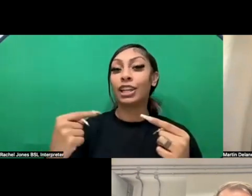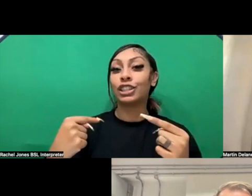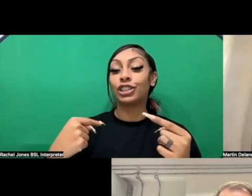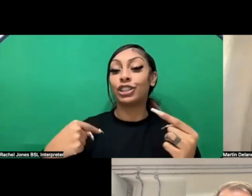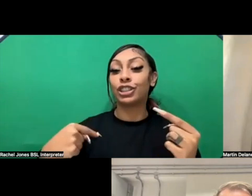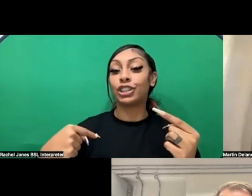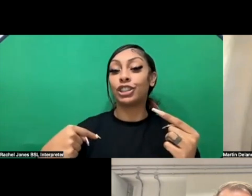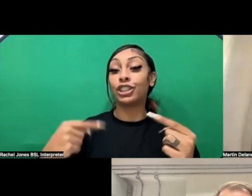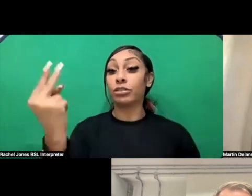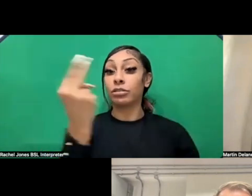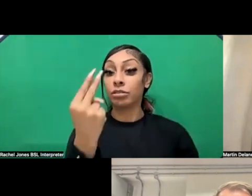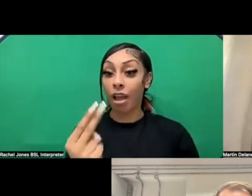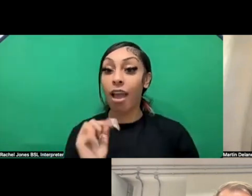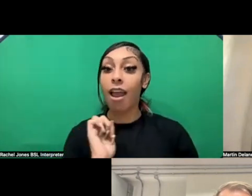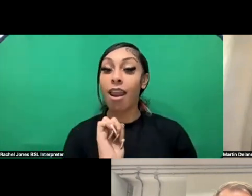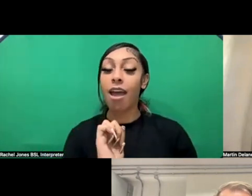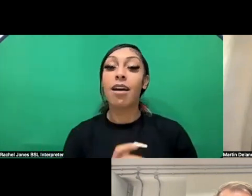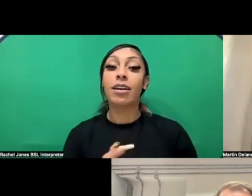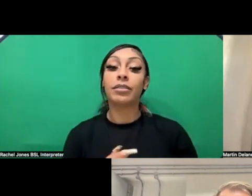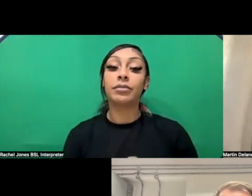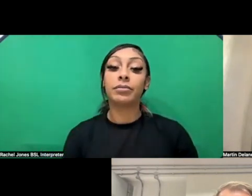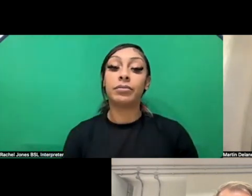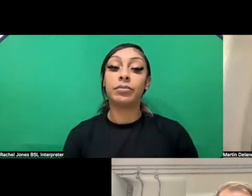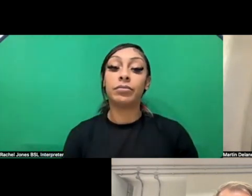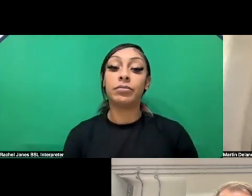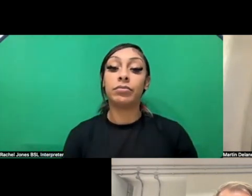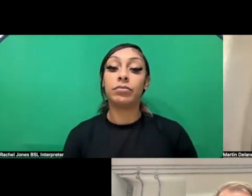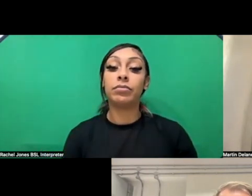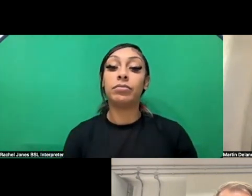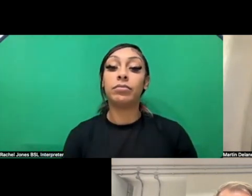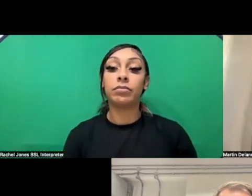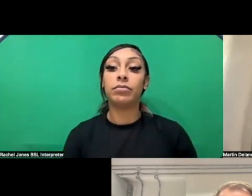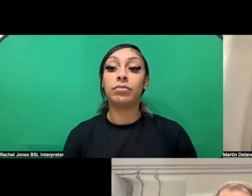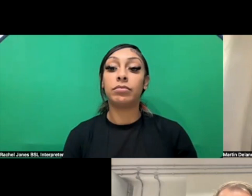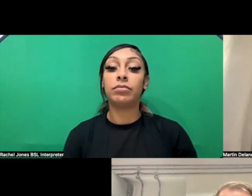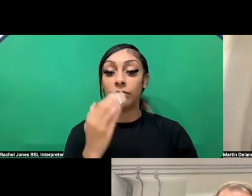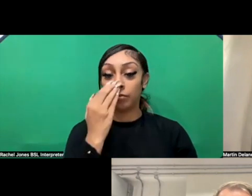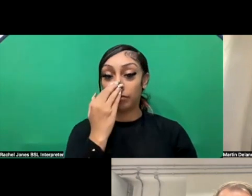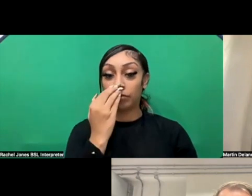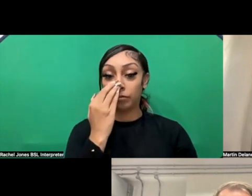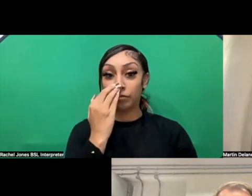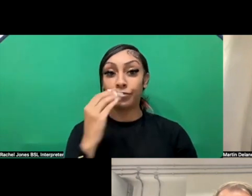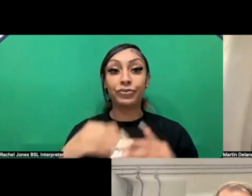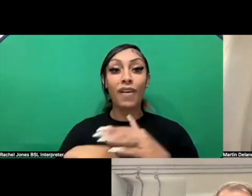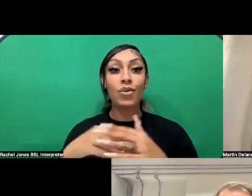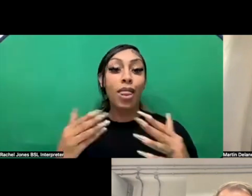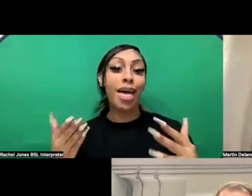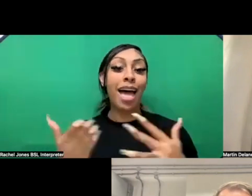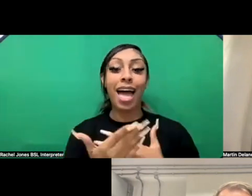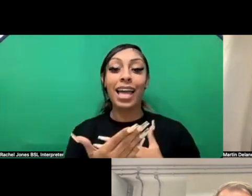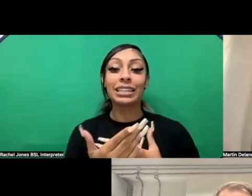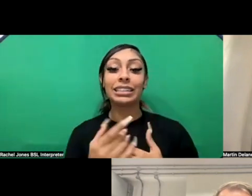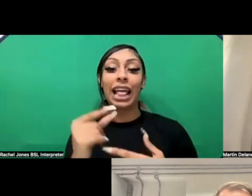give designers is this idea that quite often access is seen as a bolt-on, or it's seen as like a little bit under